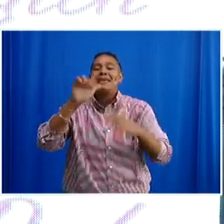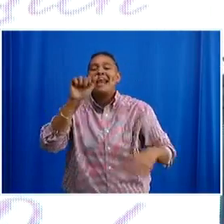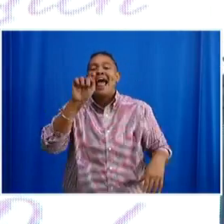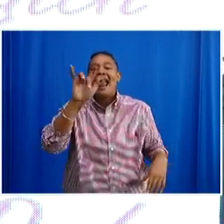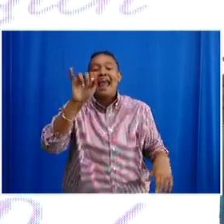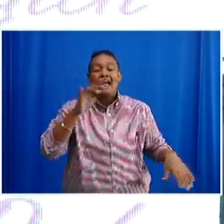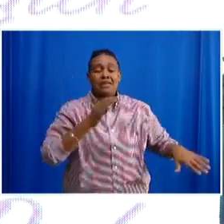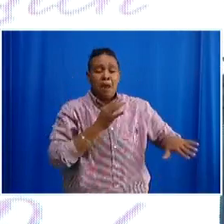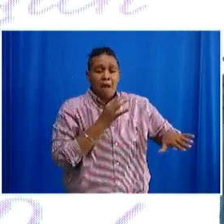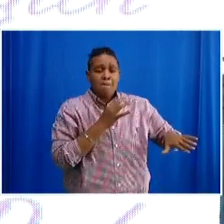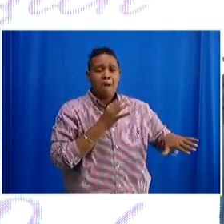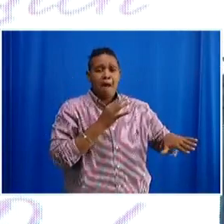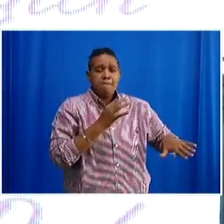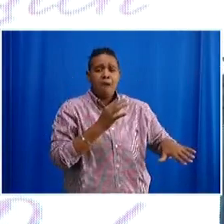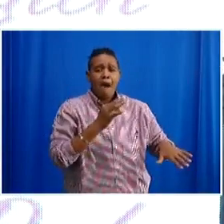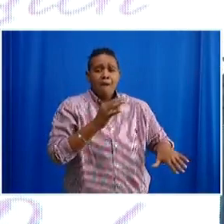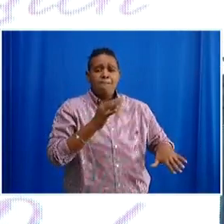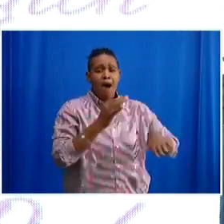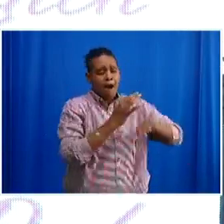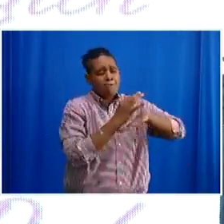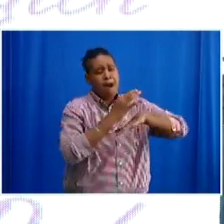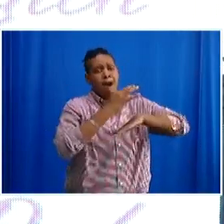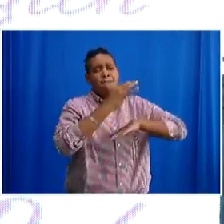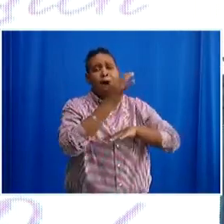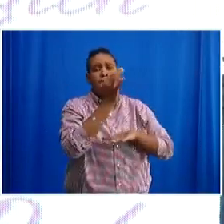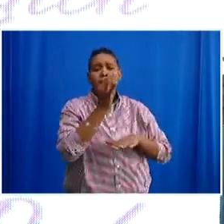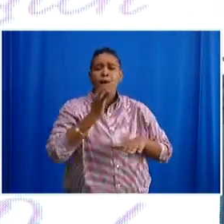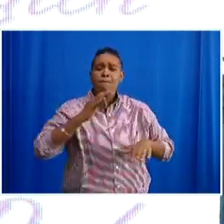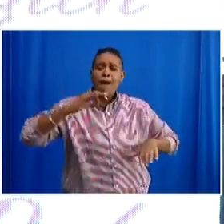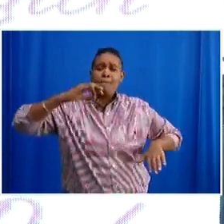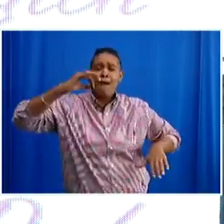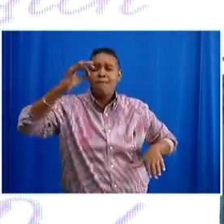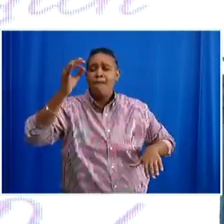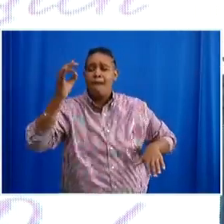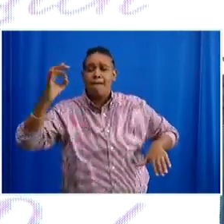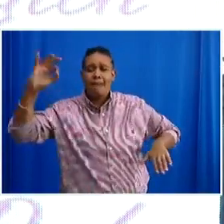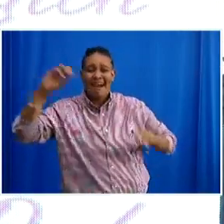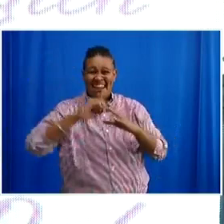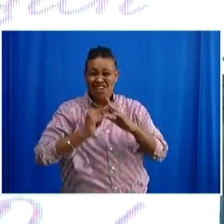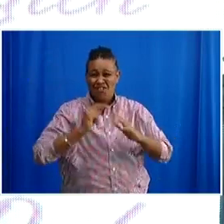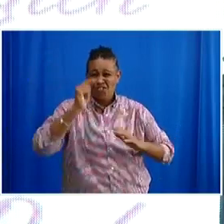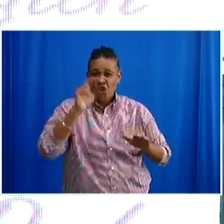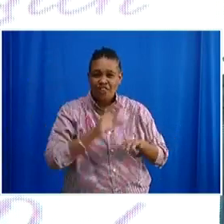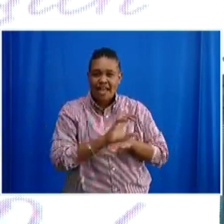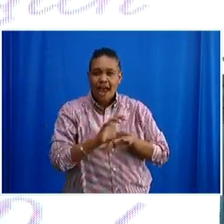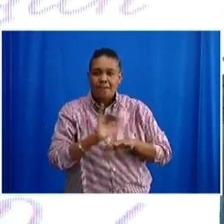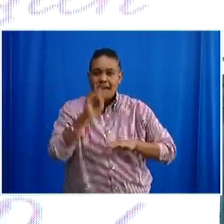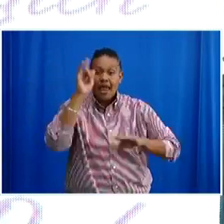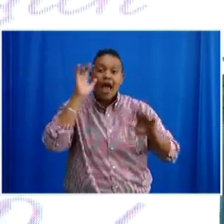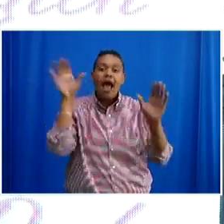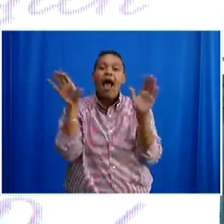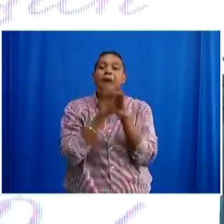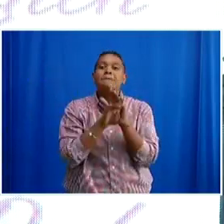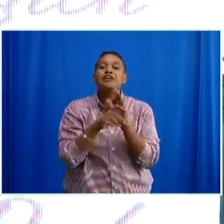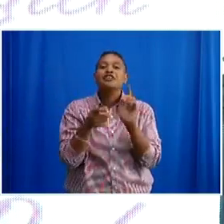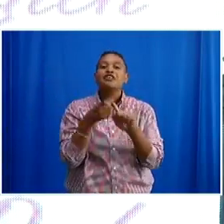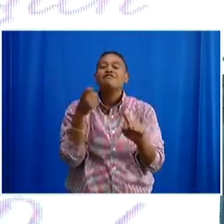way across the northern Caribbean at the same time. It was like a picture from a Twilight